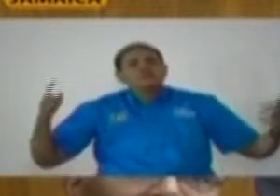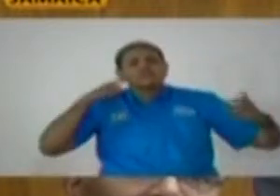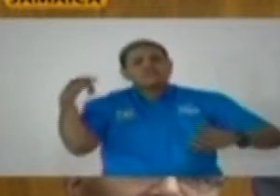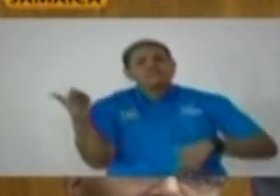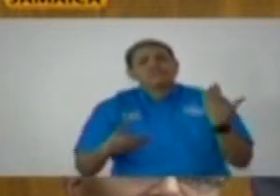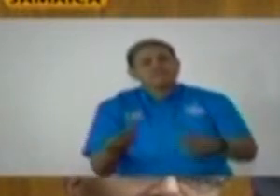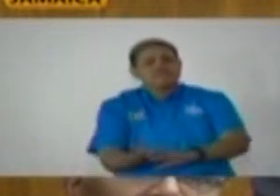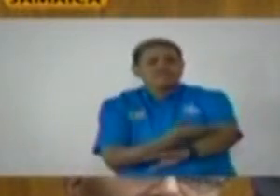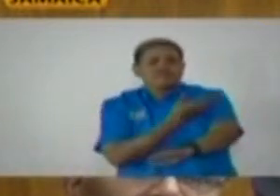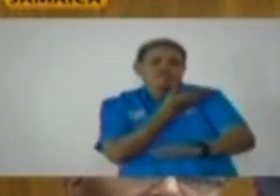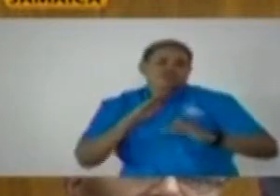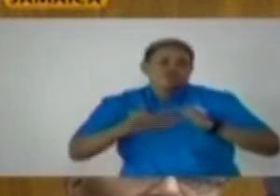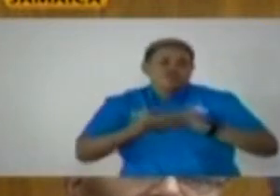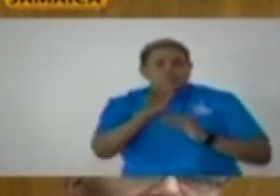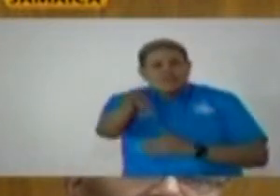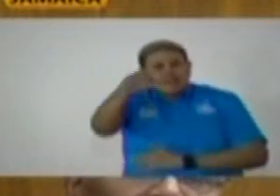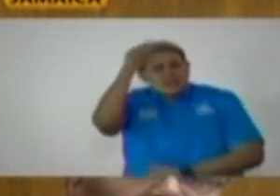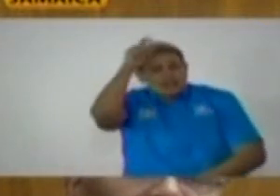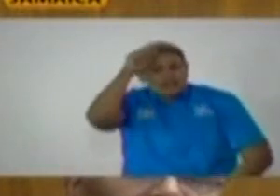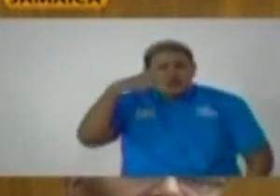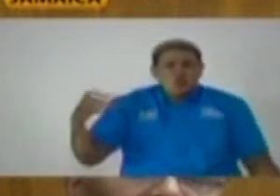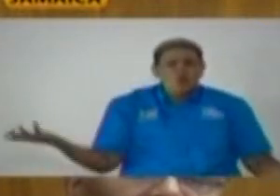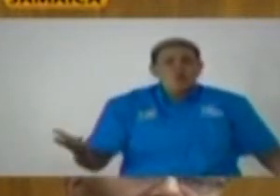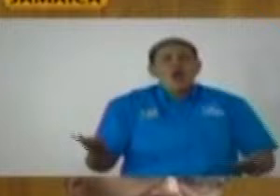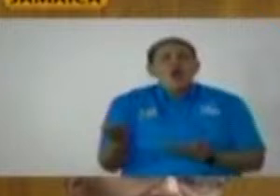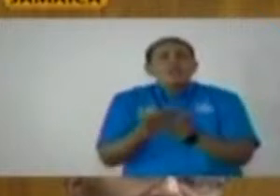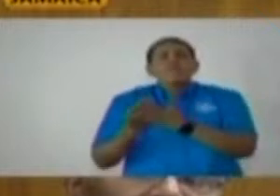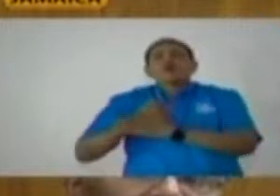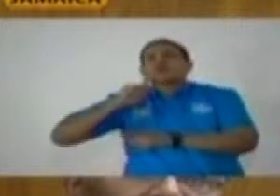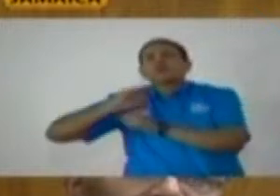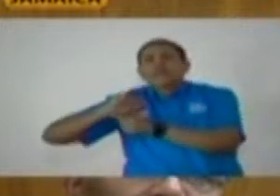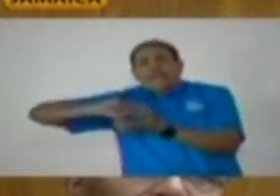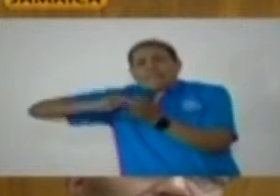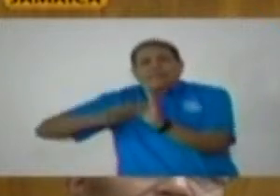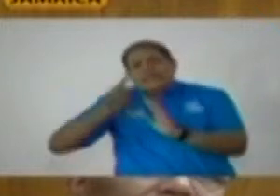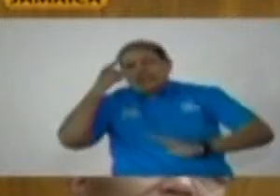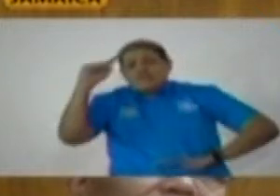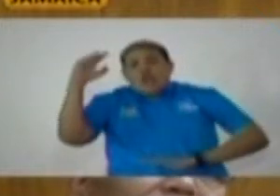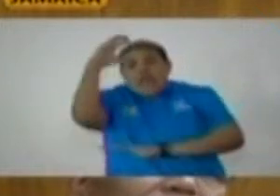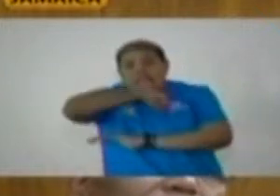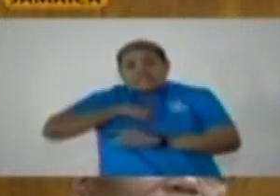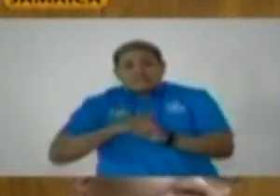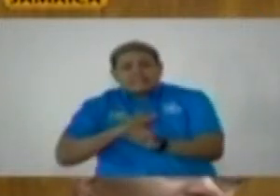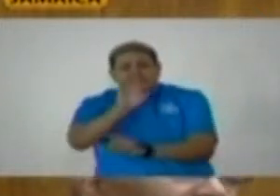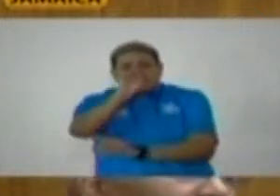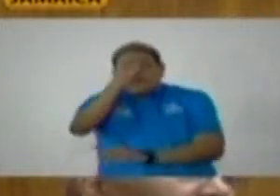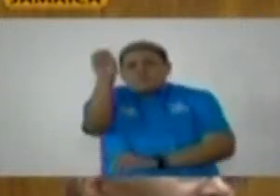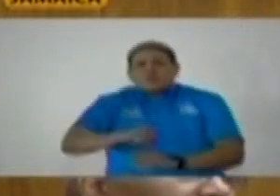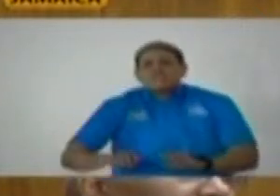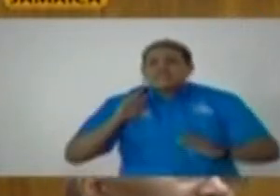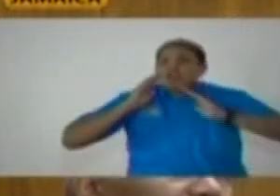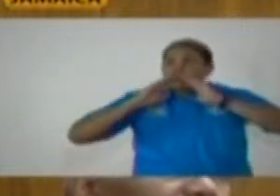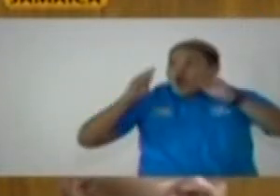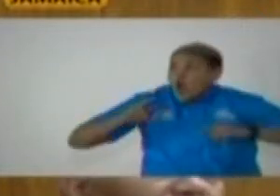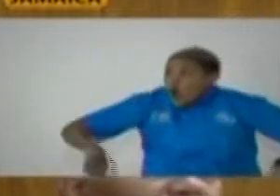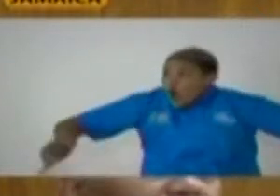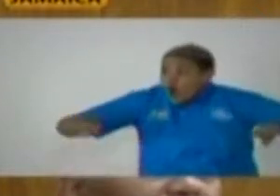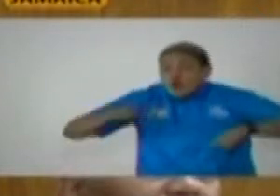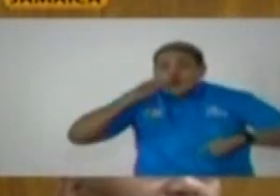forward. But, Madam Speaker, what does the budget mean for the estimated 50% of households who are headed by